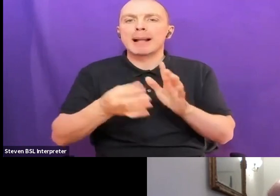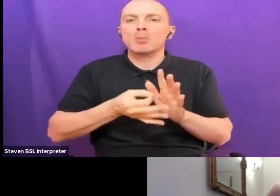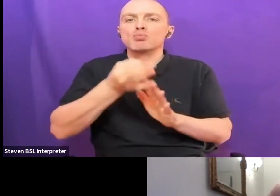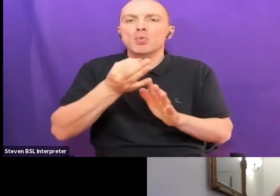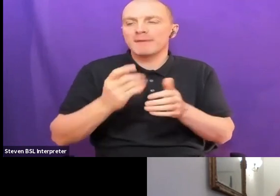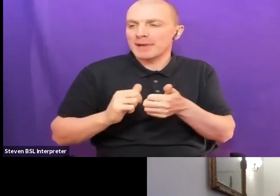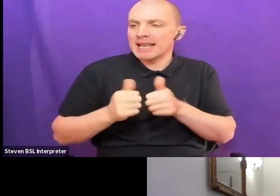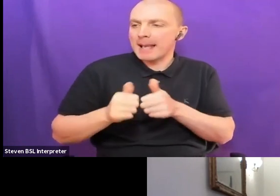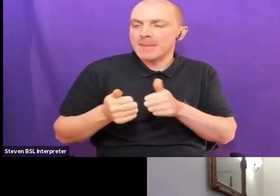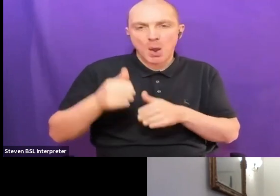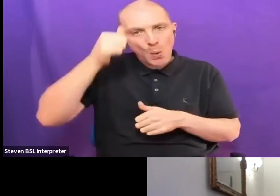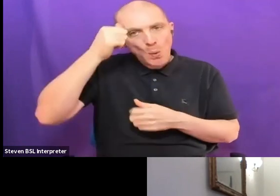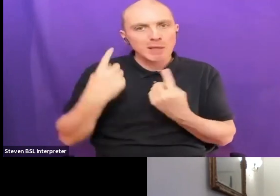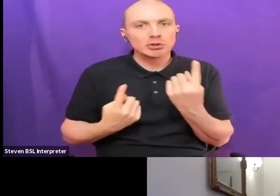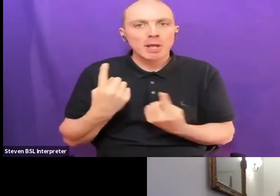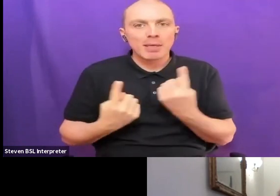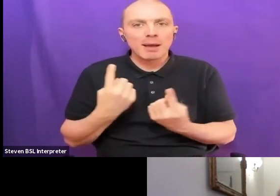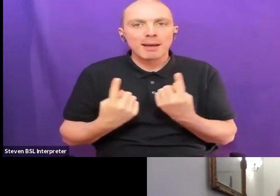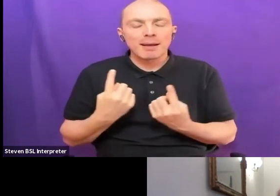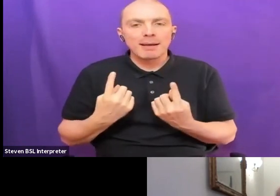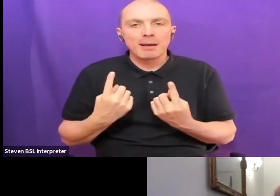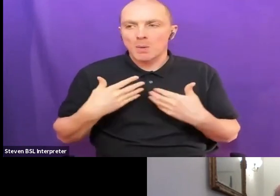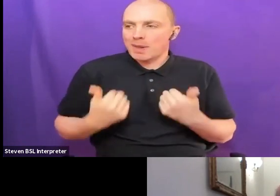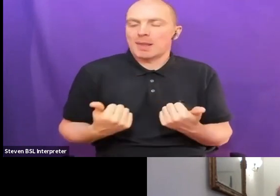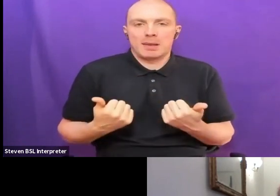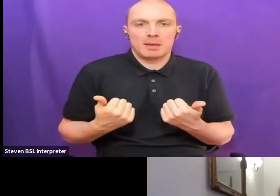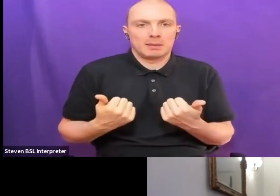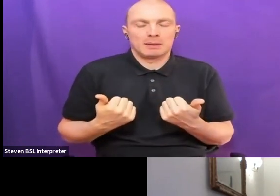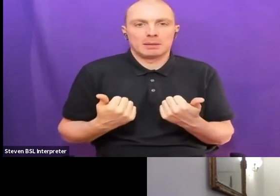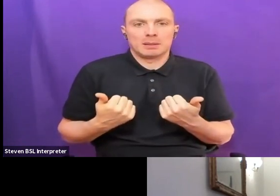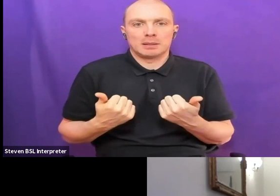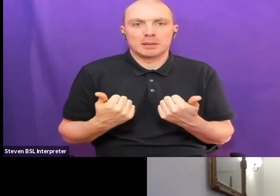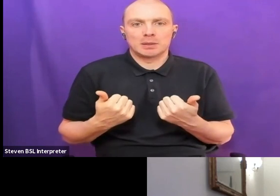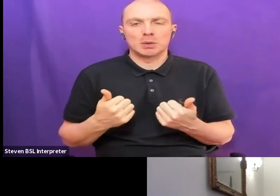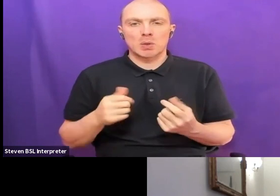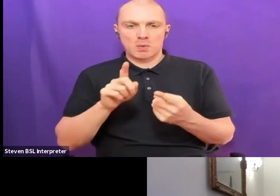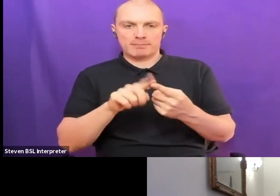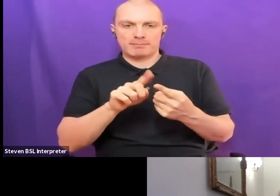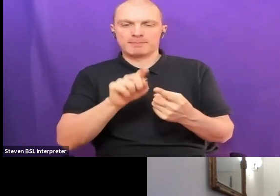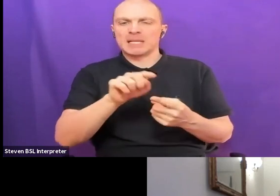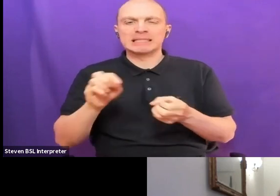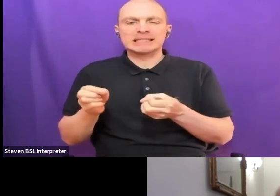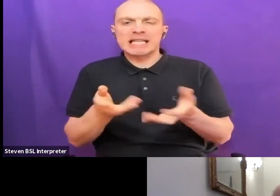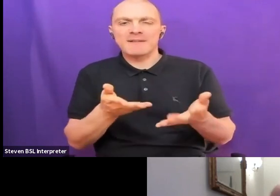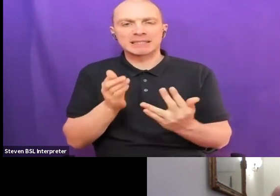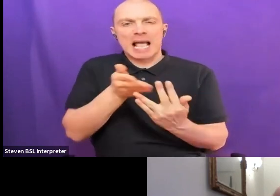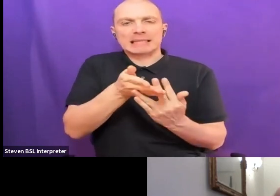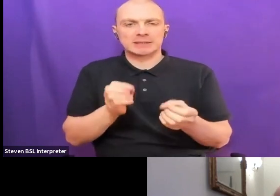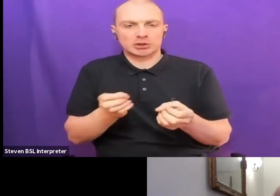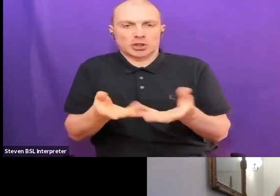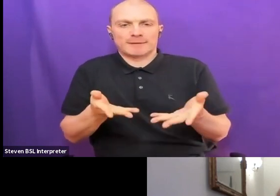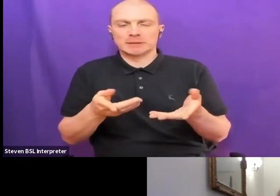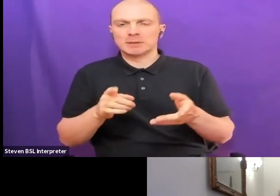So in terms of access to services, what kind of services might you expect to have in your 20-minute neighbourhood? As we've already